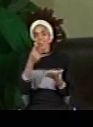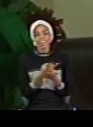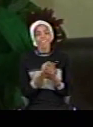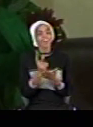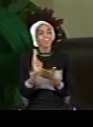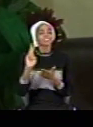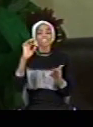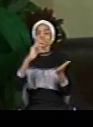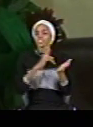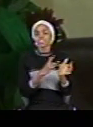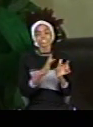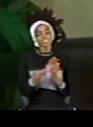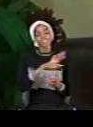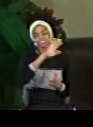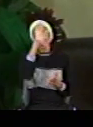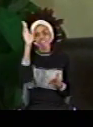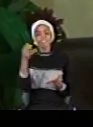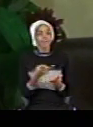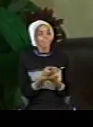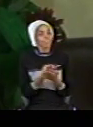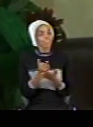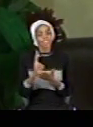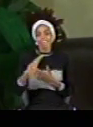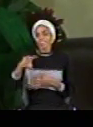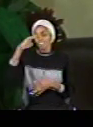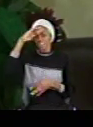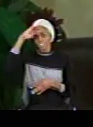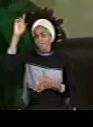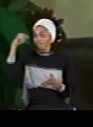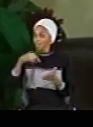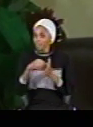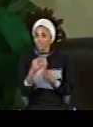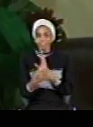Hallelujah! Hallelujah!